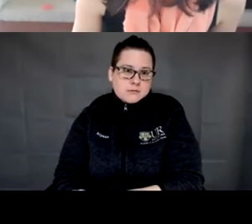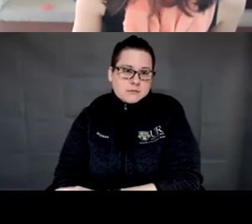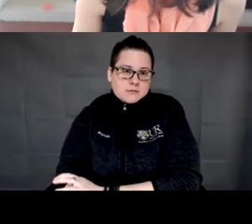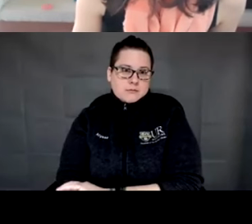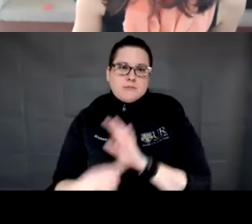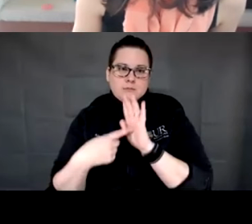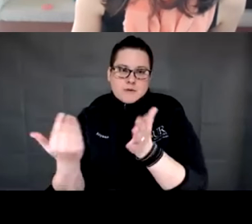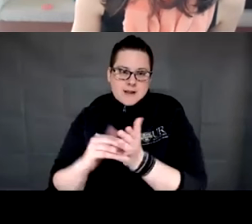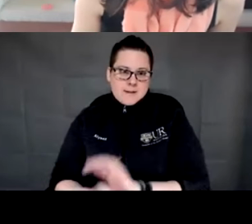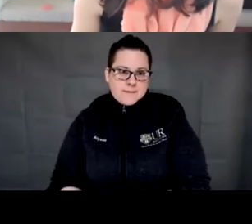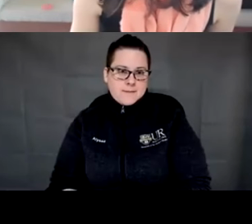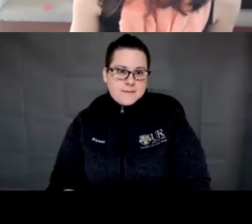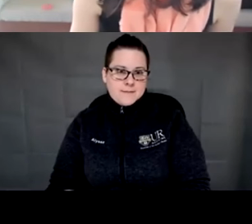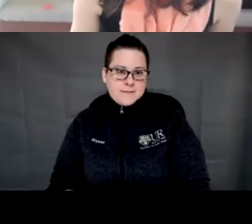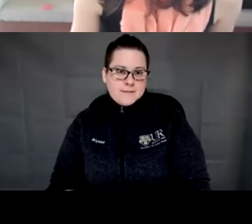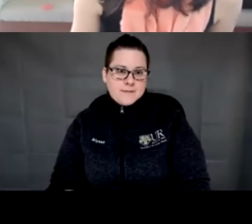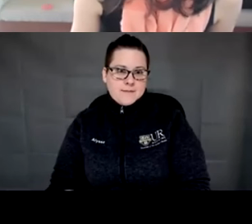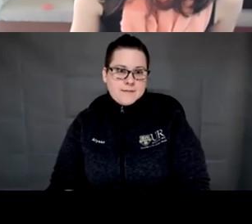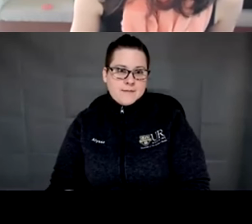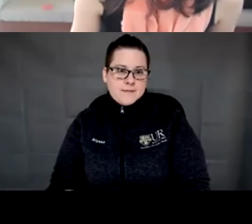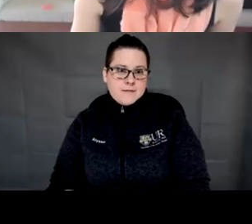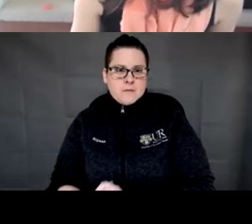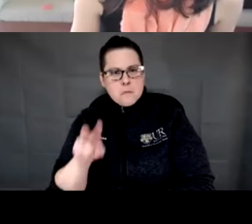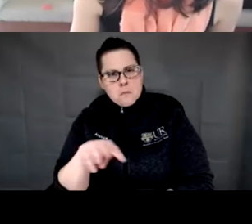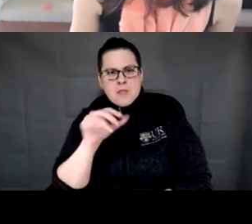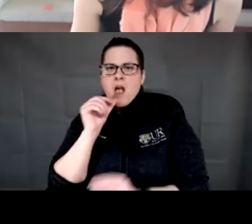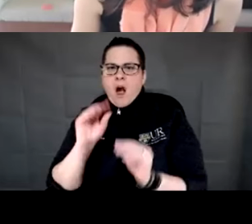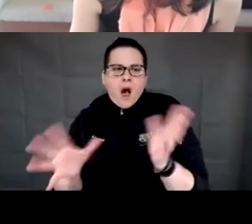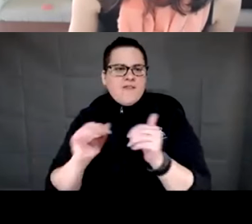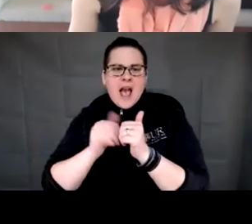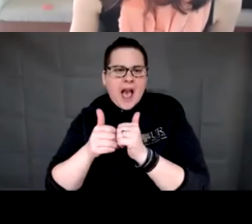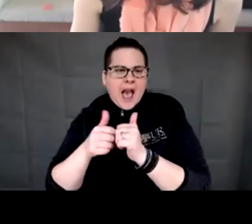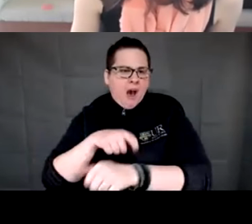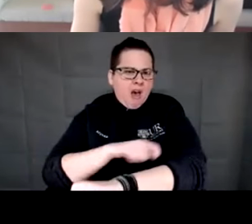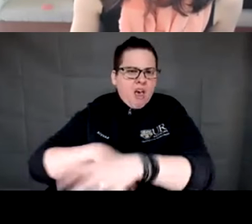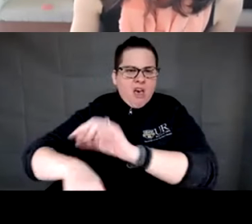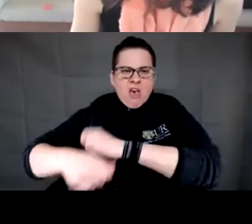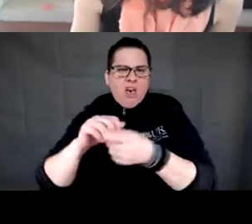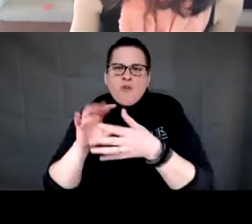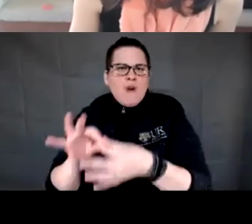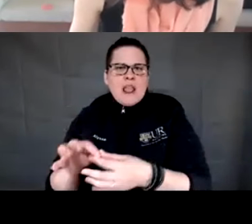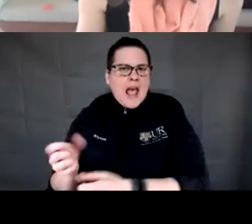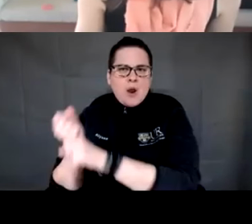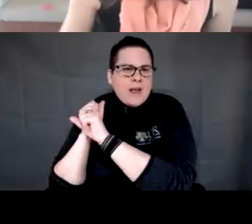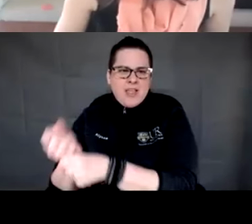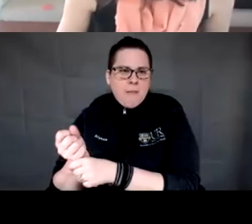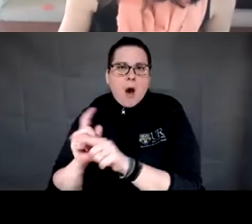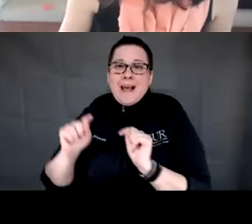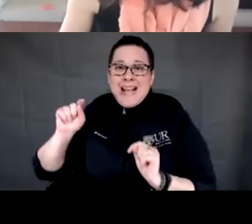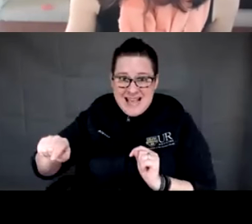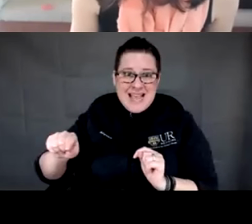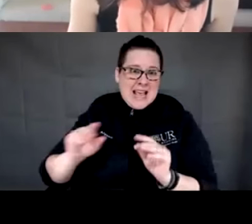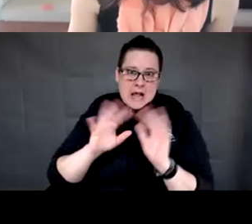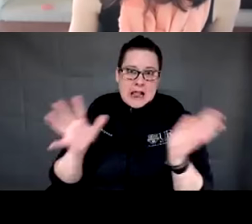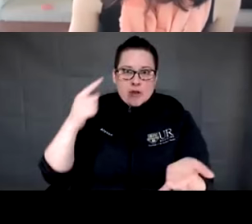I'll show you that one more time. And from our point of view, it's not obvious how these movements relate to hitting the ball. But from his point of view,